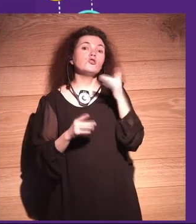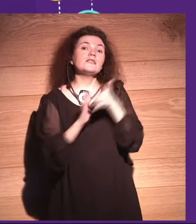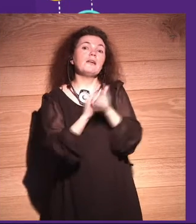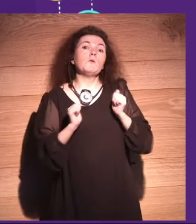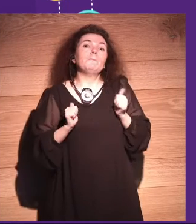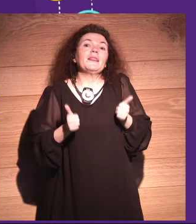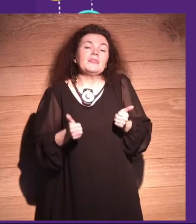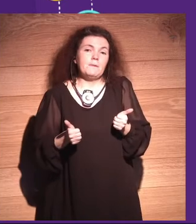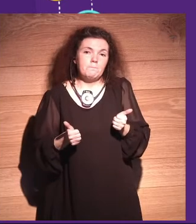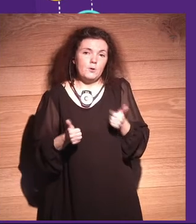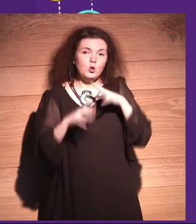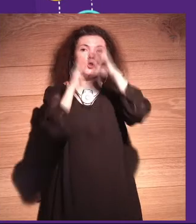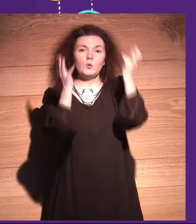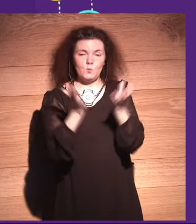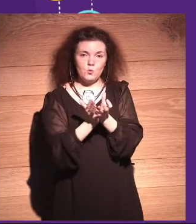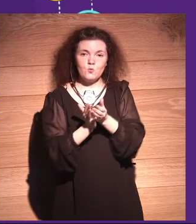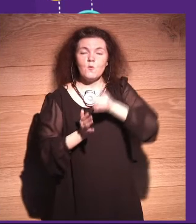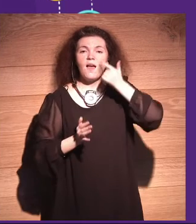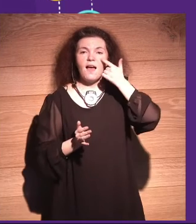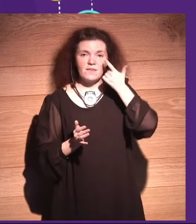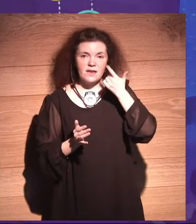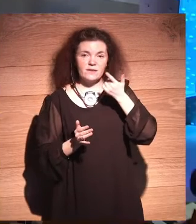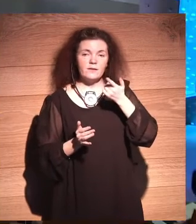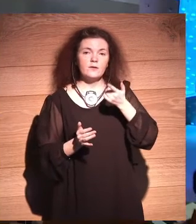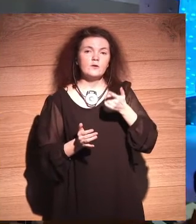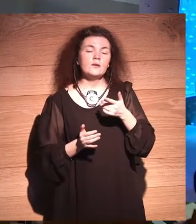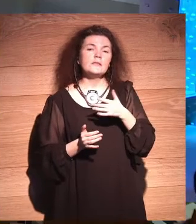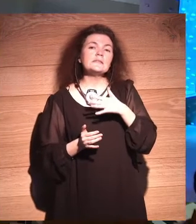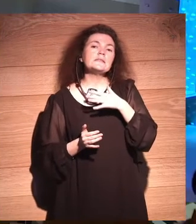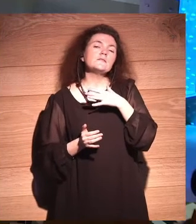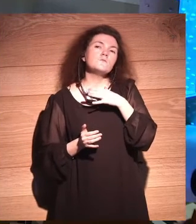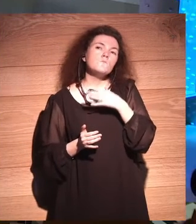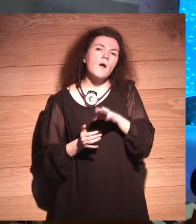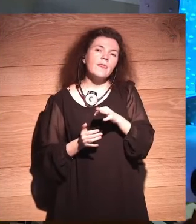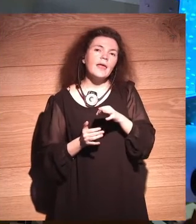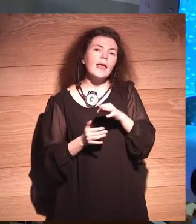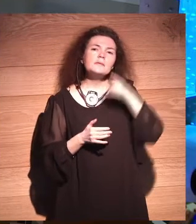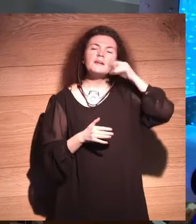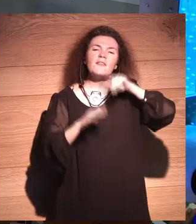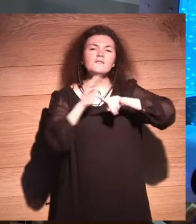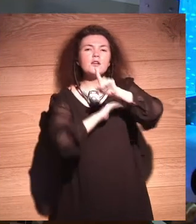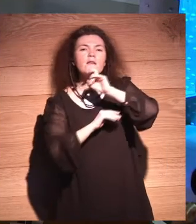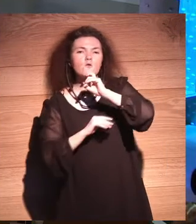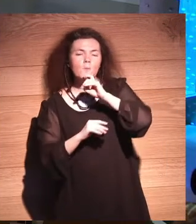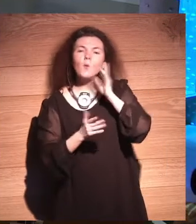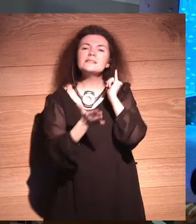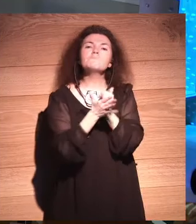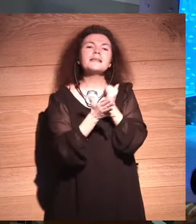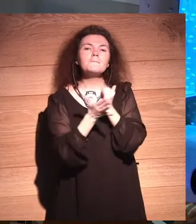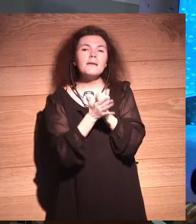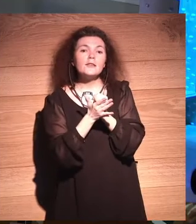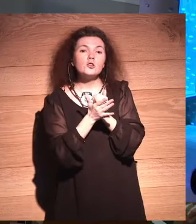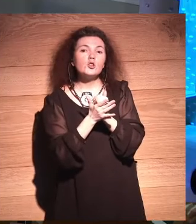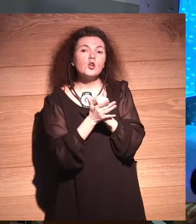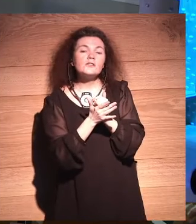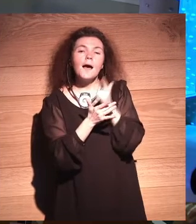world is experiments, including here, but in many places, with institutionalizing the use